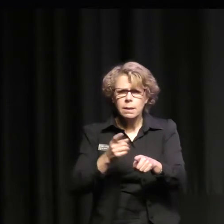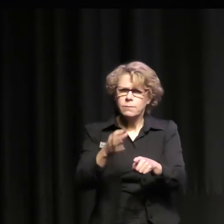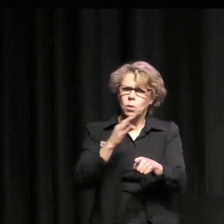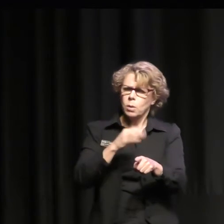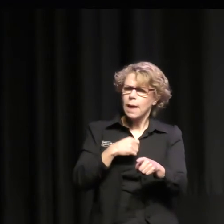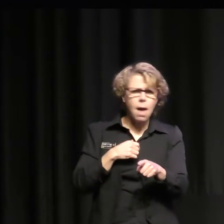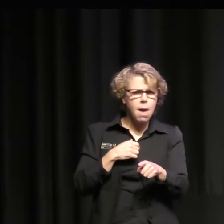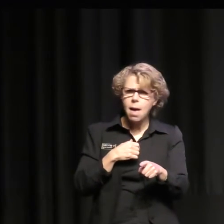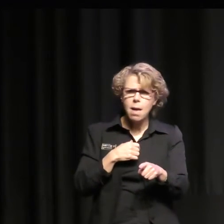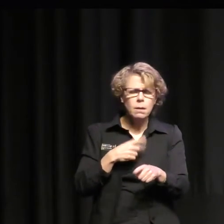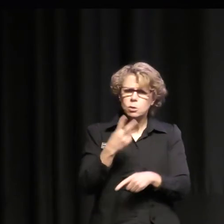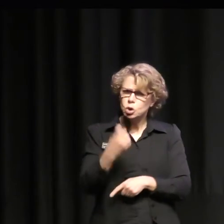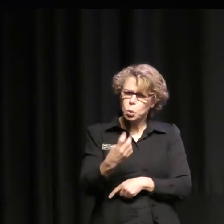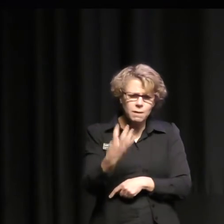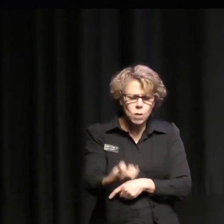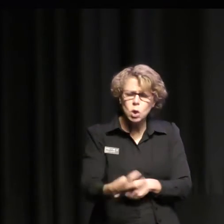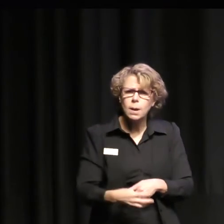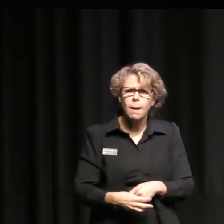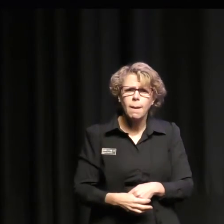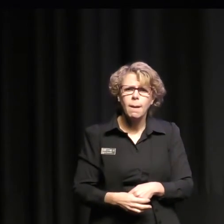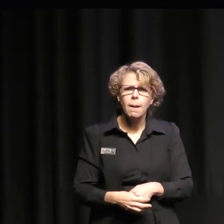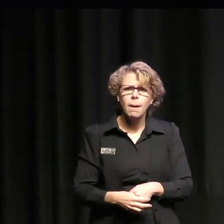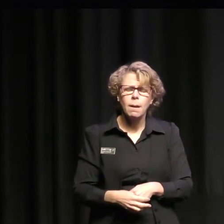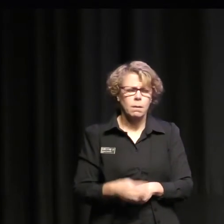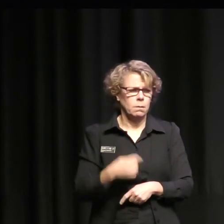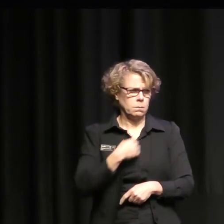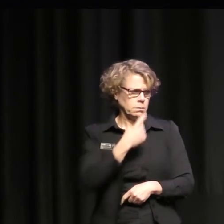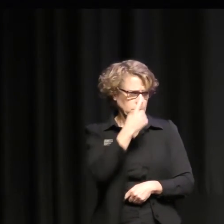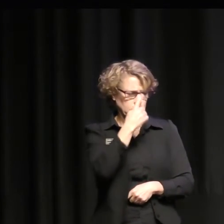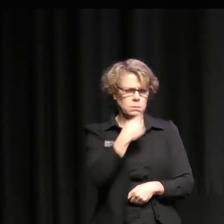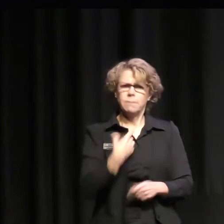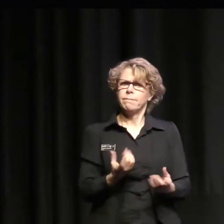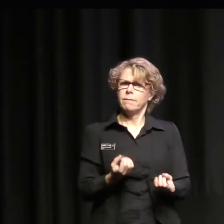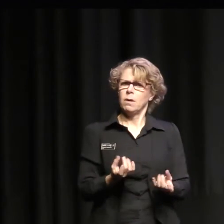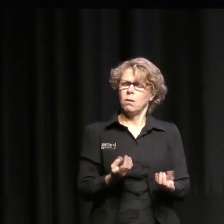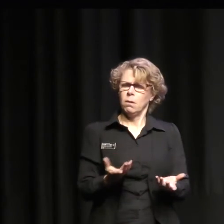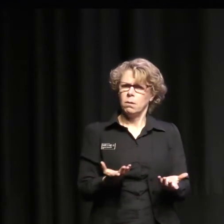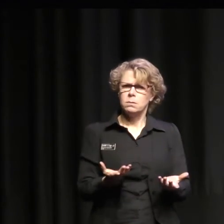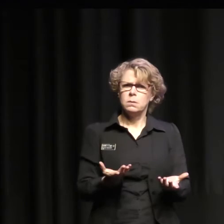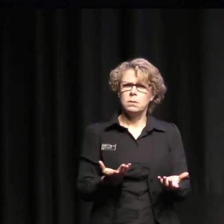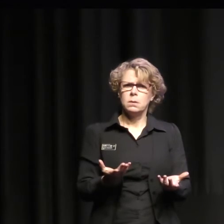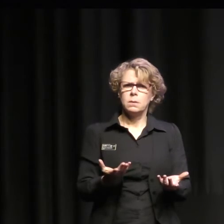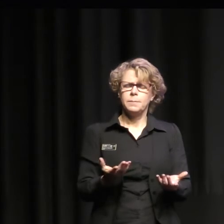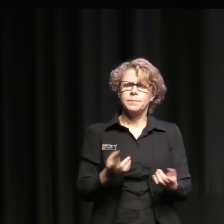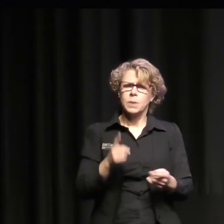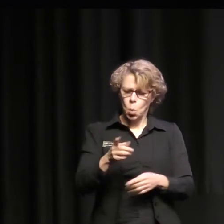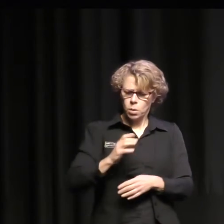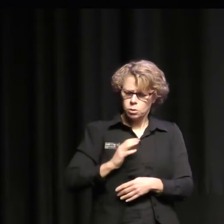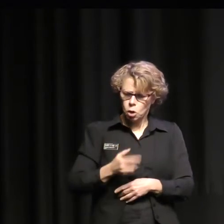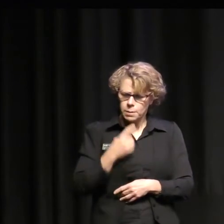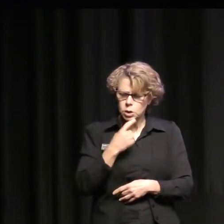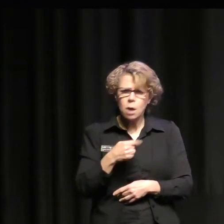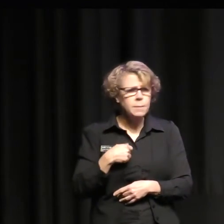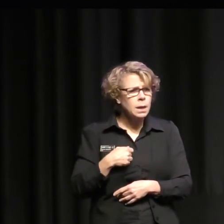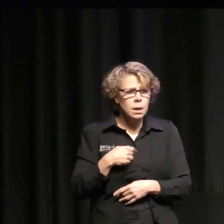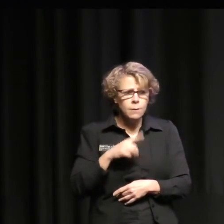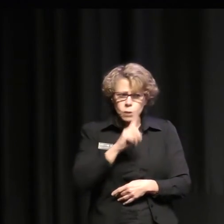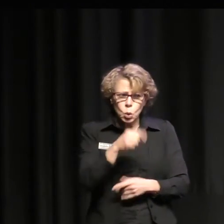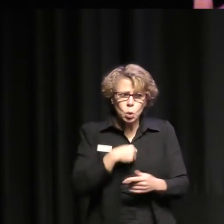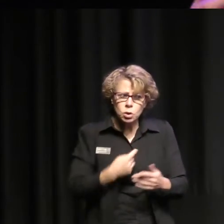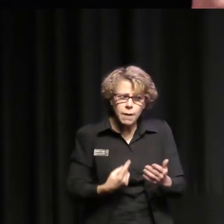It's not. It's 2030. I said, "What were you talking about?" She said, "Don't you realize what happened